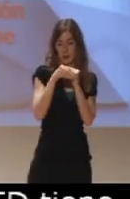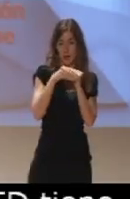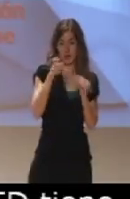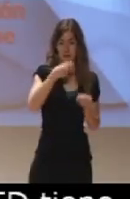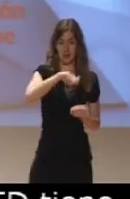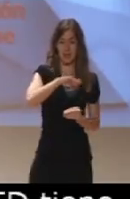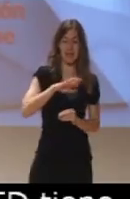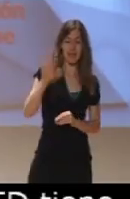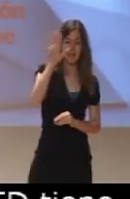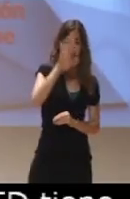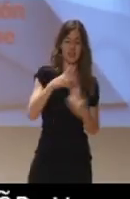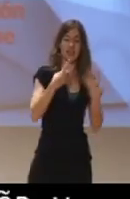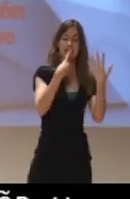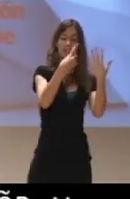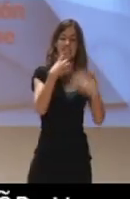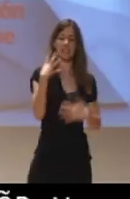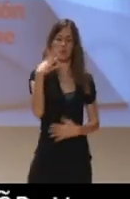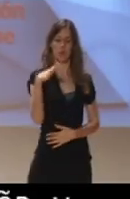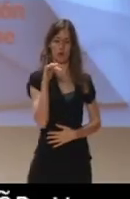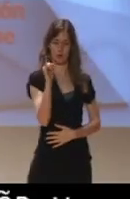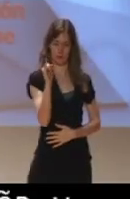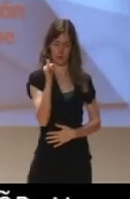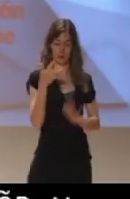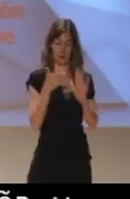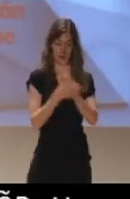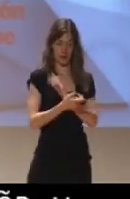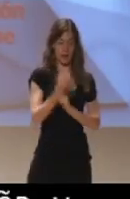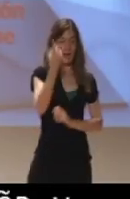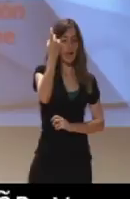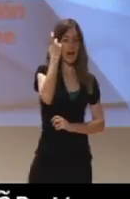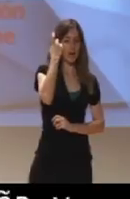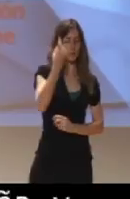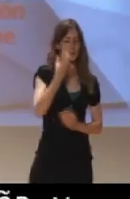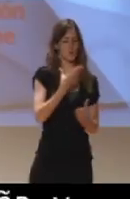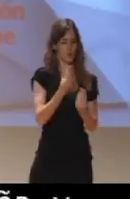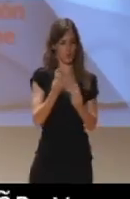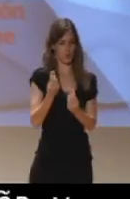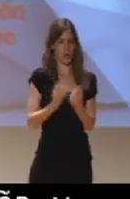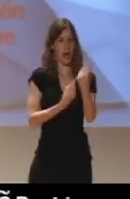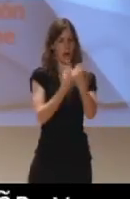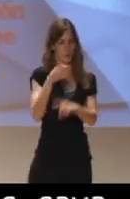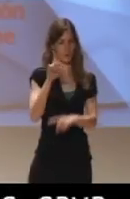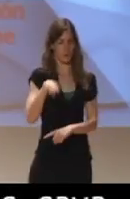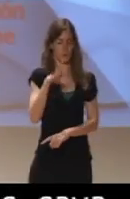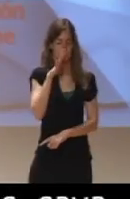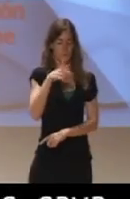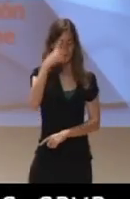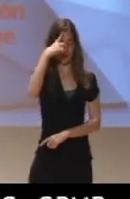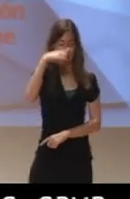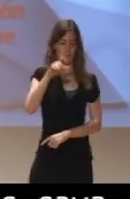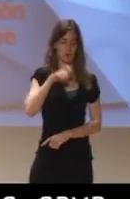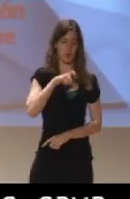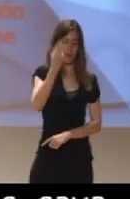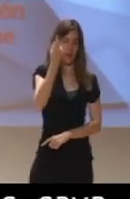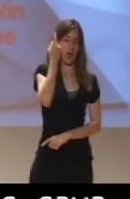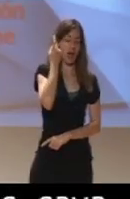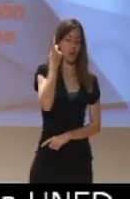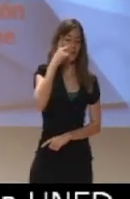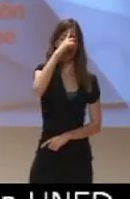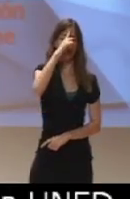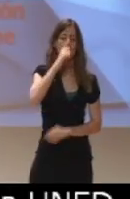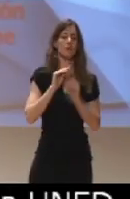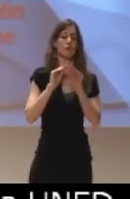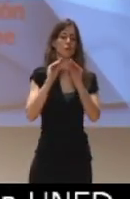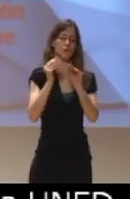attendance by the students, because the UNED has 64 associated centers in Spain. We know that the profile of the